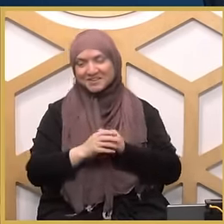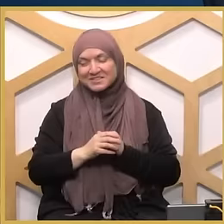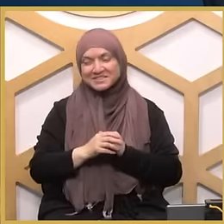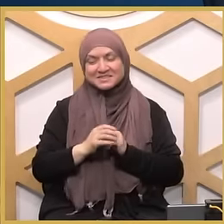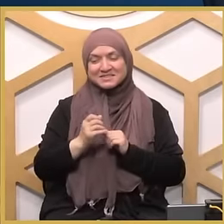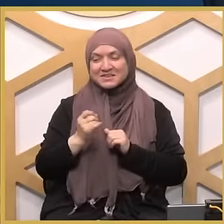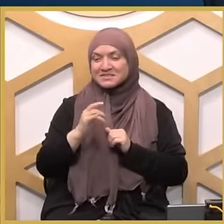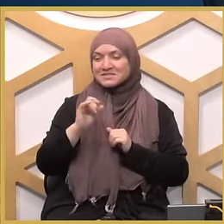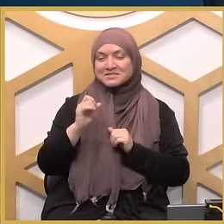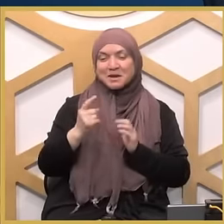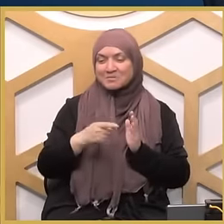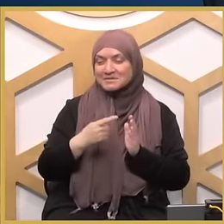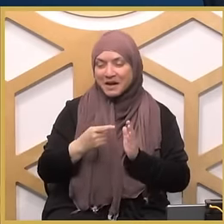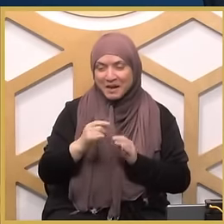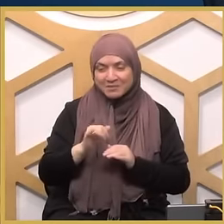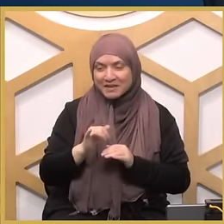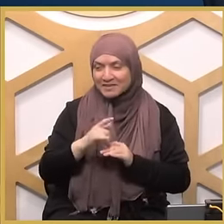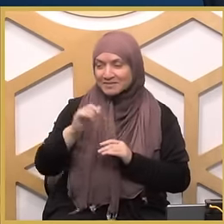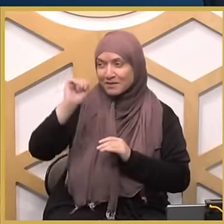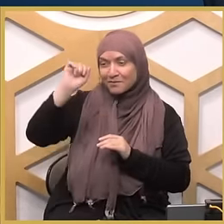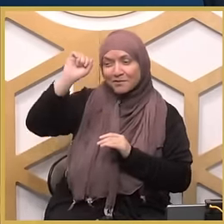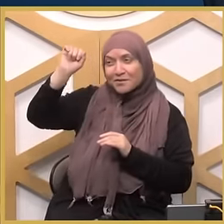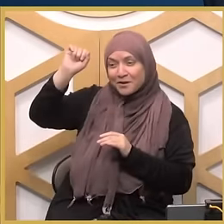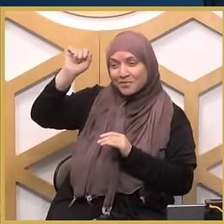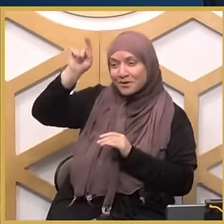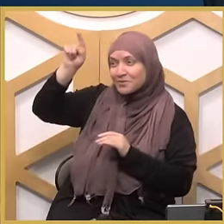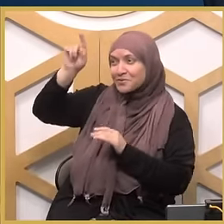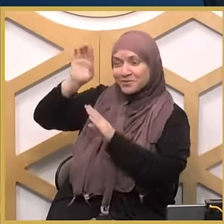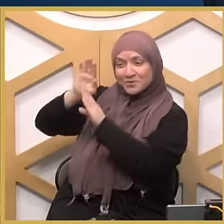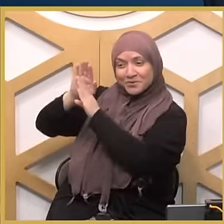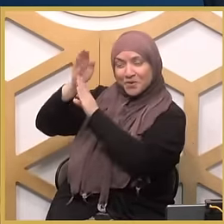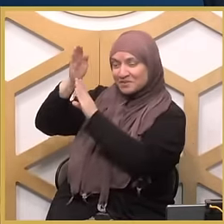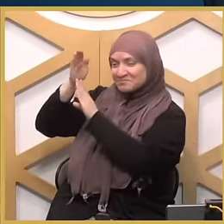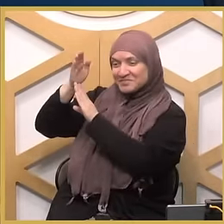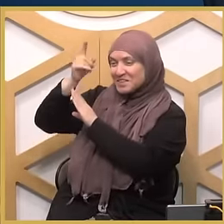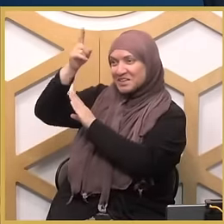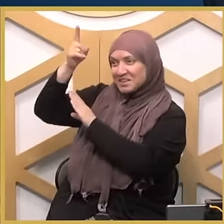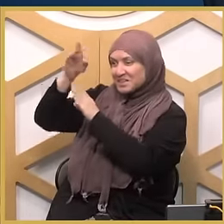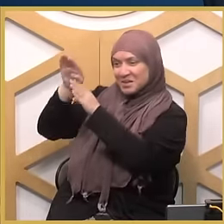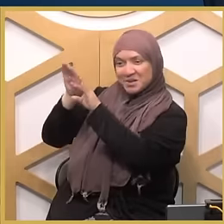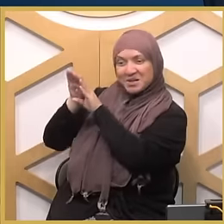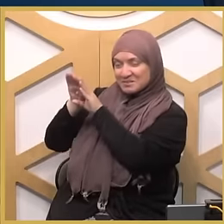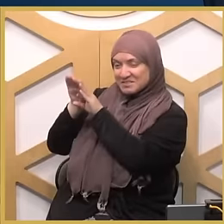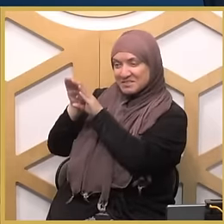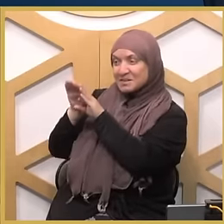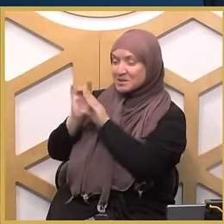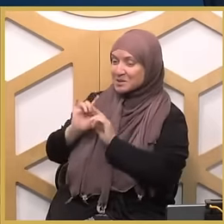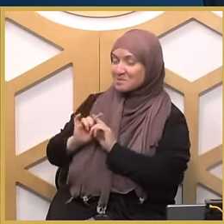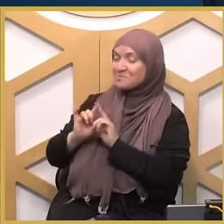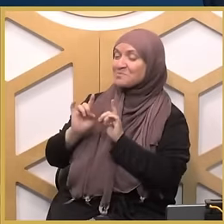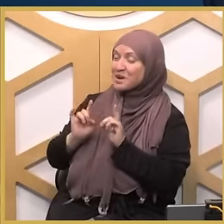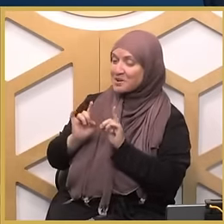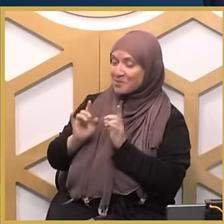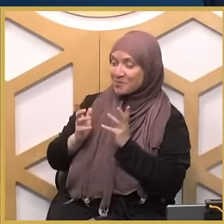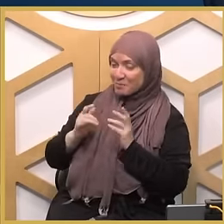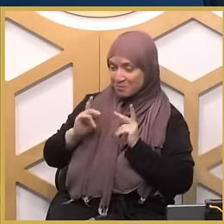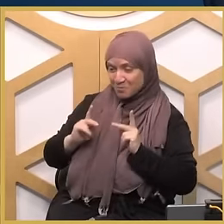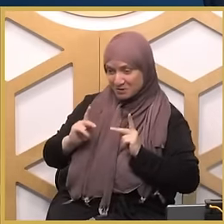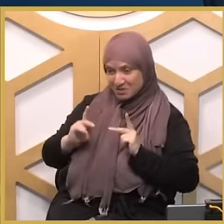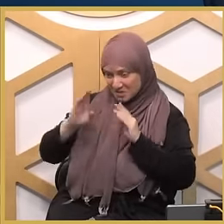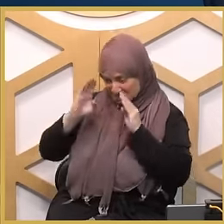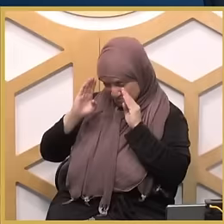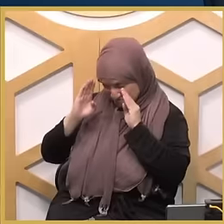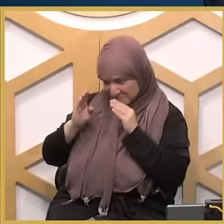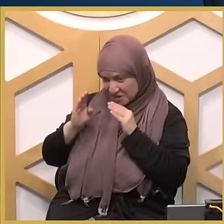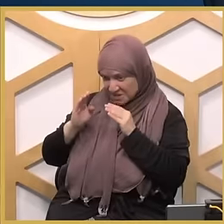door particularly. But Allah has opened for them tons of doors behind them. He's only focusing on this. So this is what brings us here to the